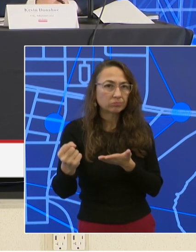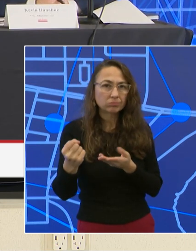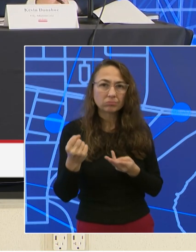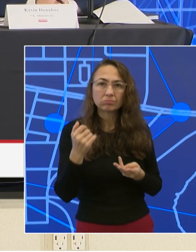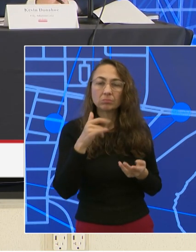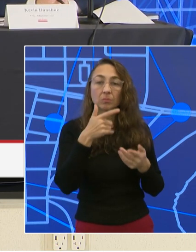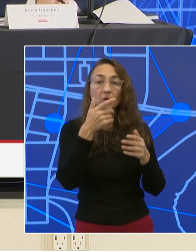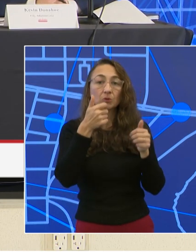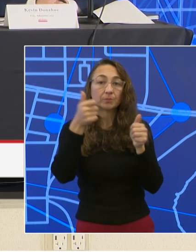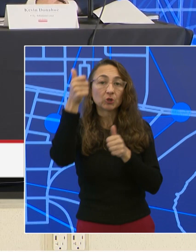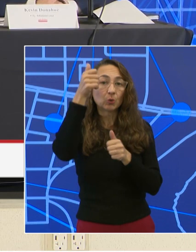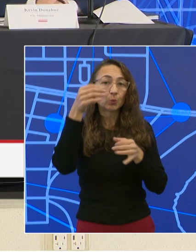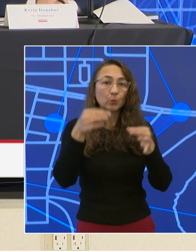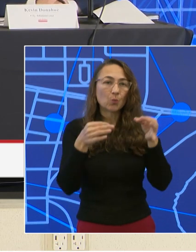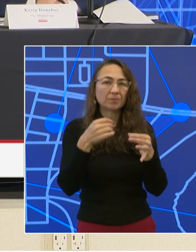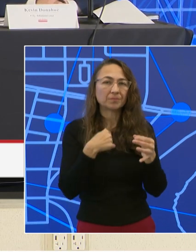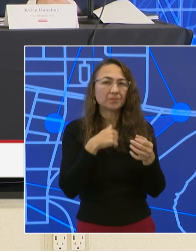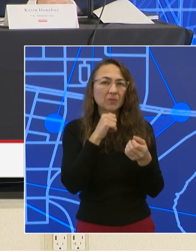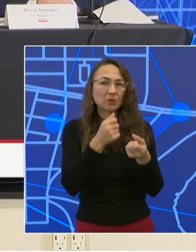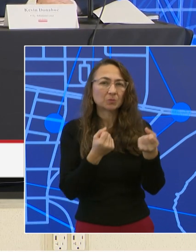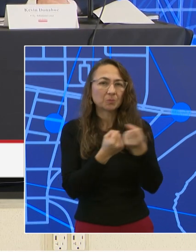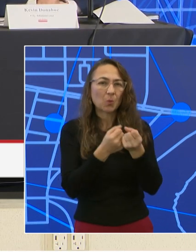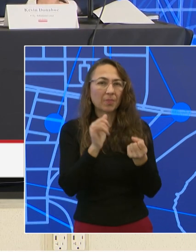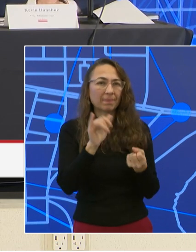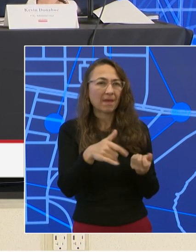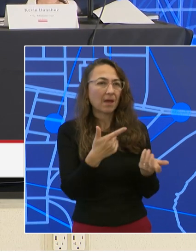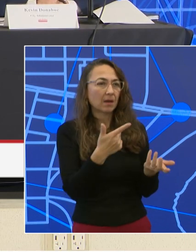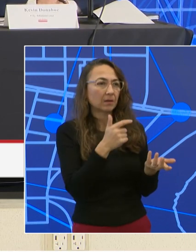don't support that.